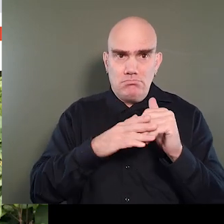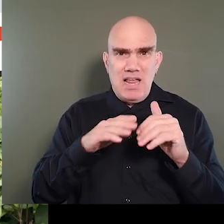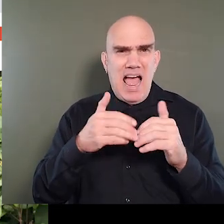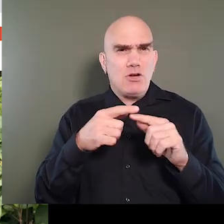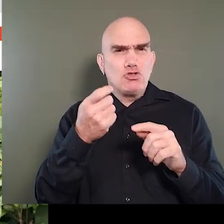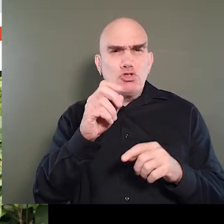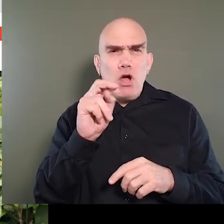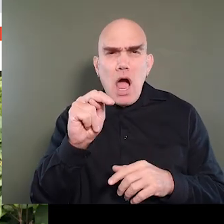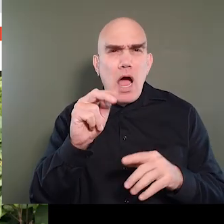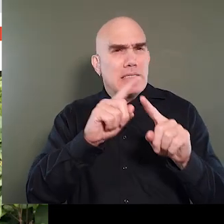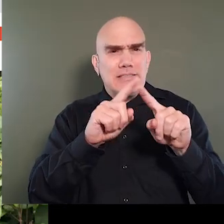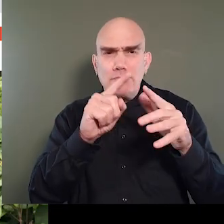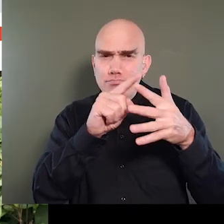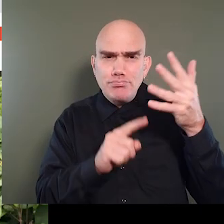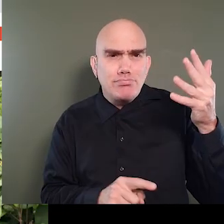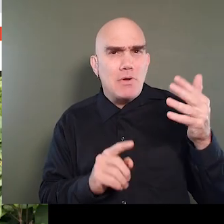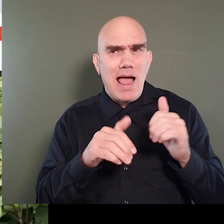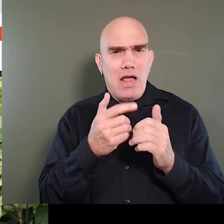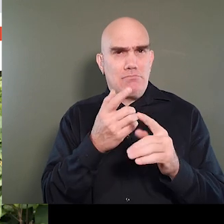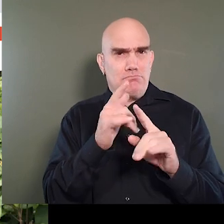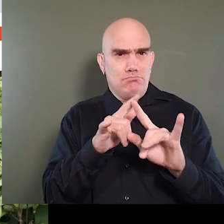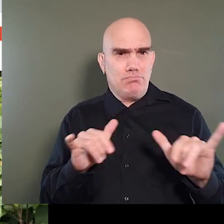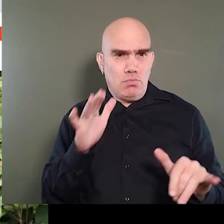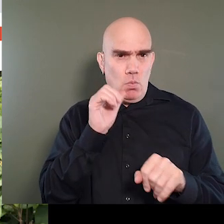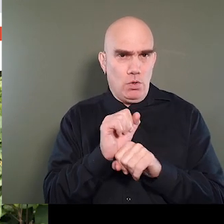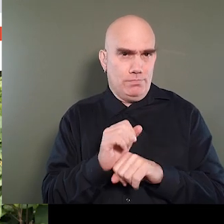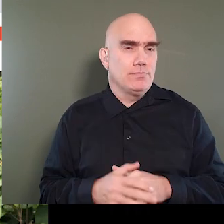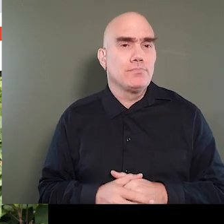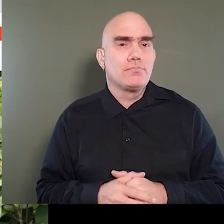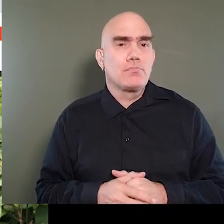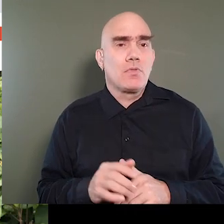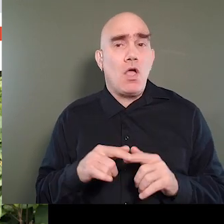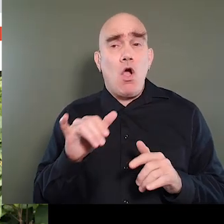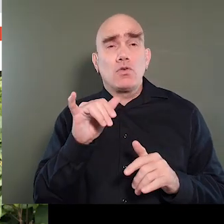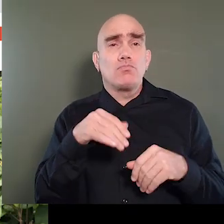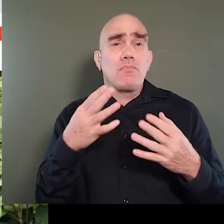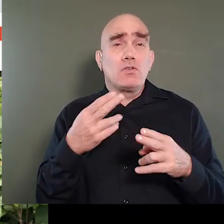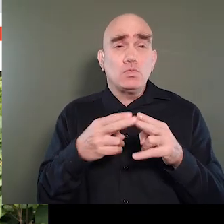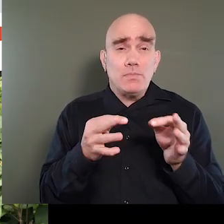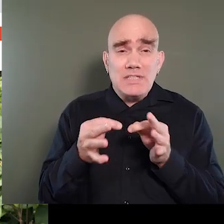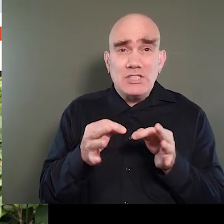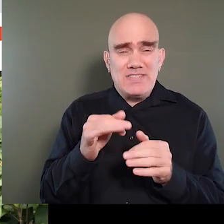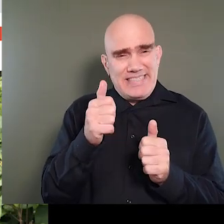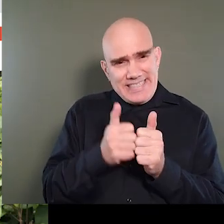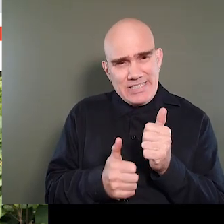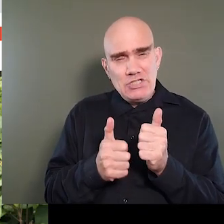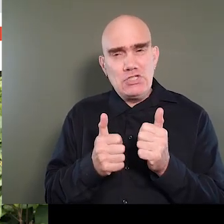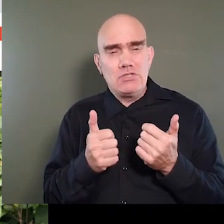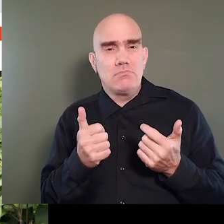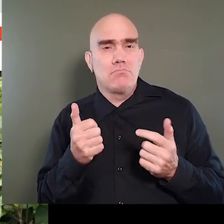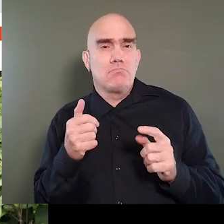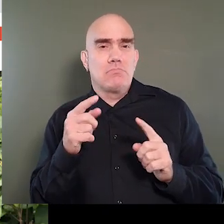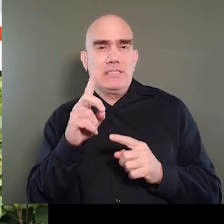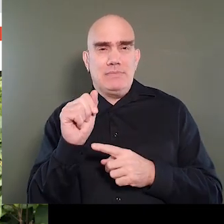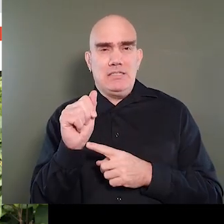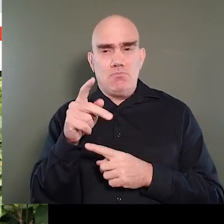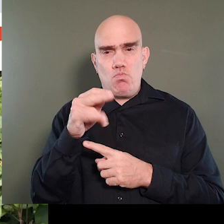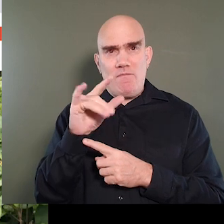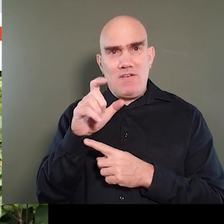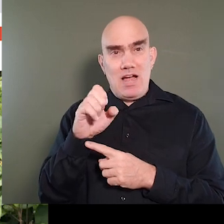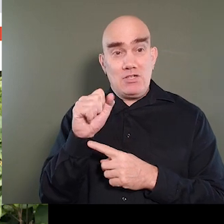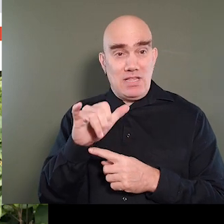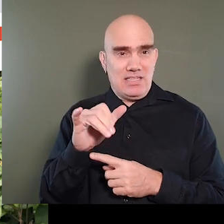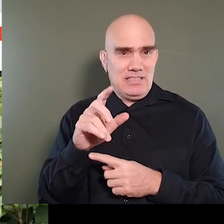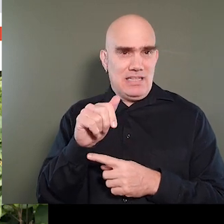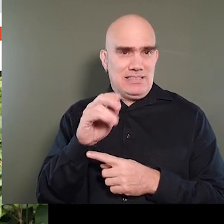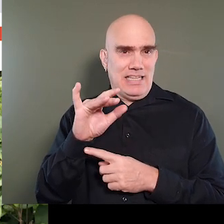on, how the features all work. And then it also provides short explanations of each of the disability